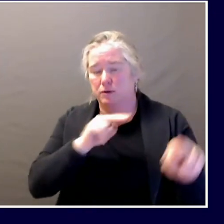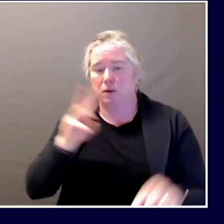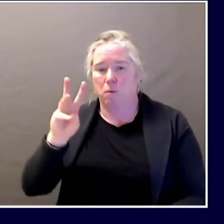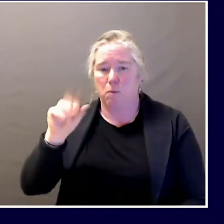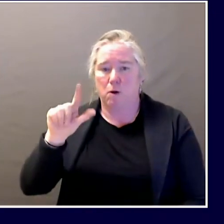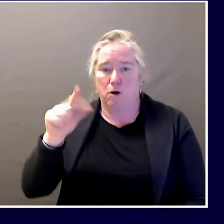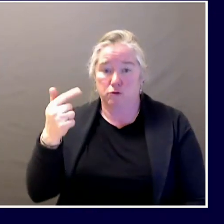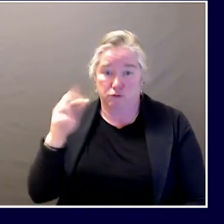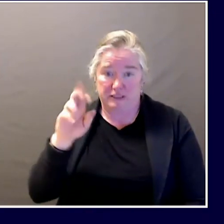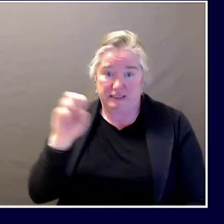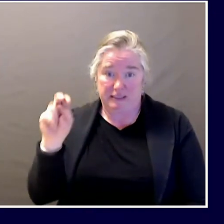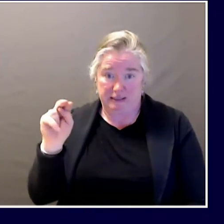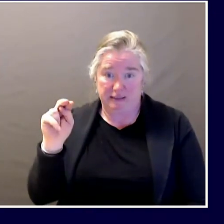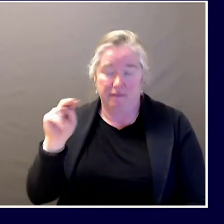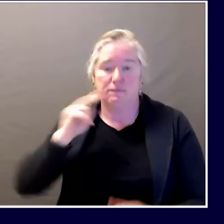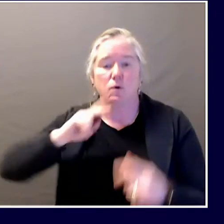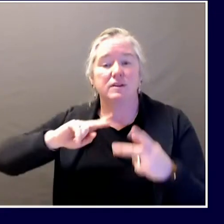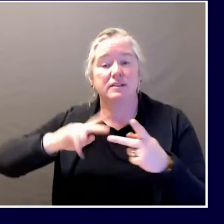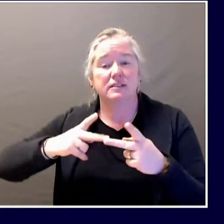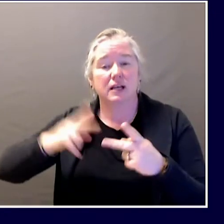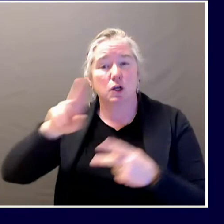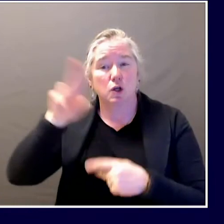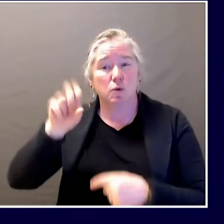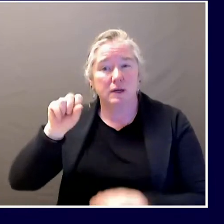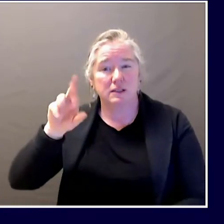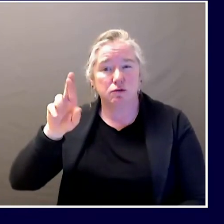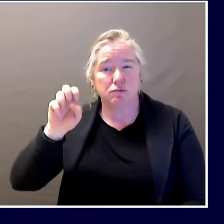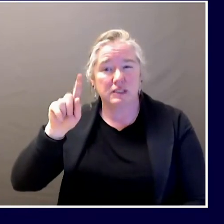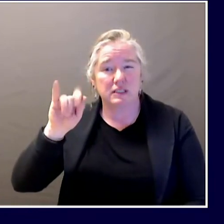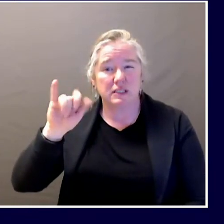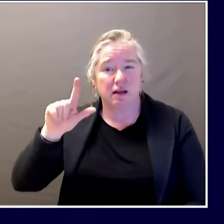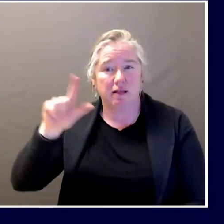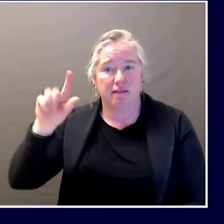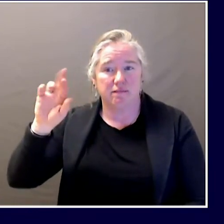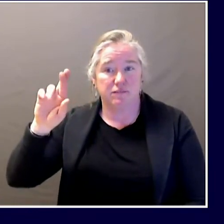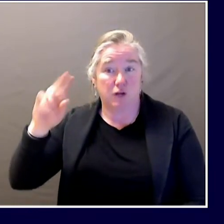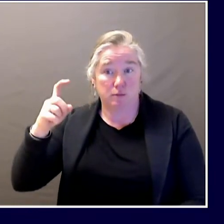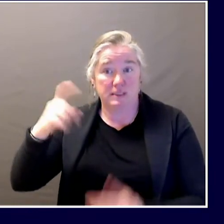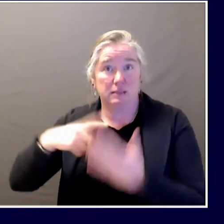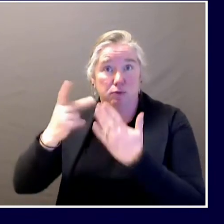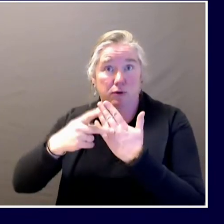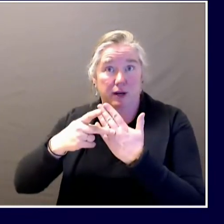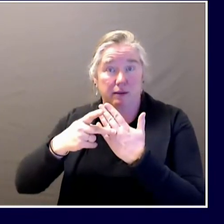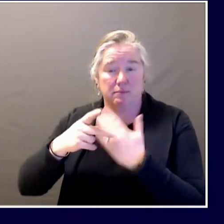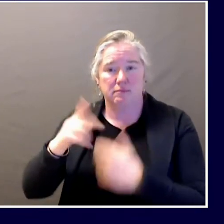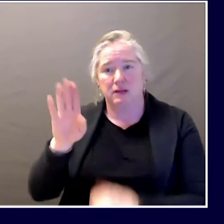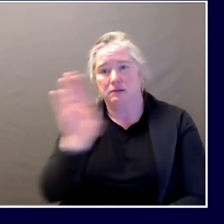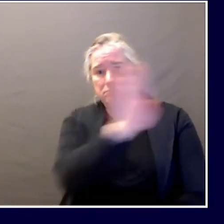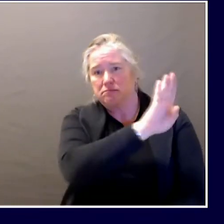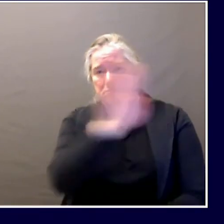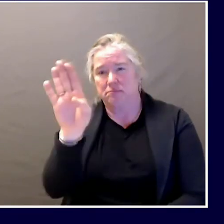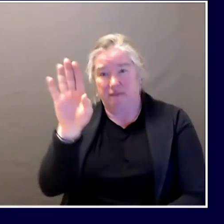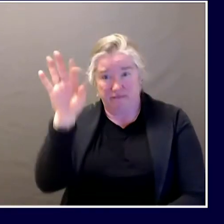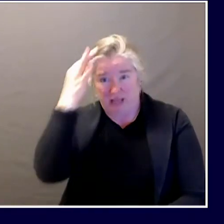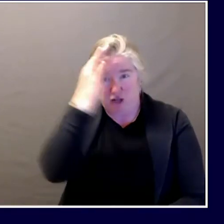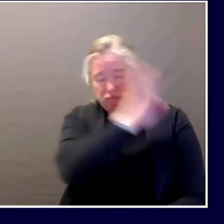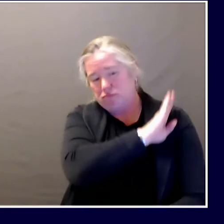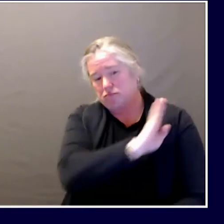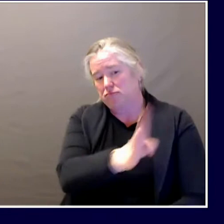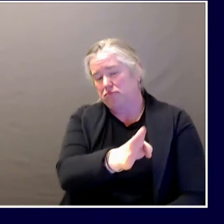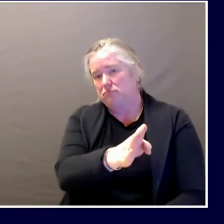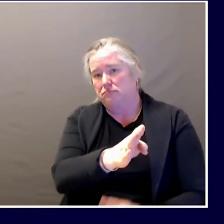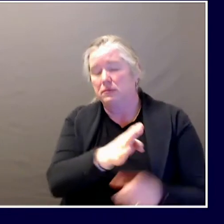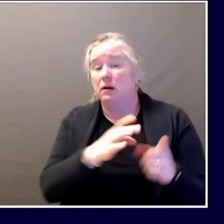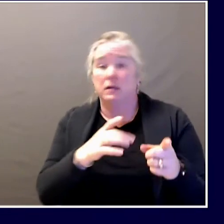in the second program, the U.S. retail pharmacy program, and that's been going quite well. We know that they, along